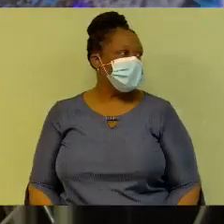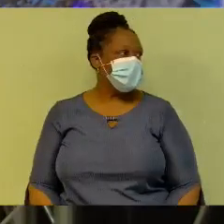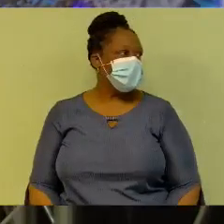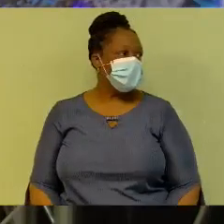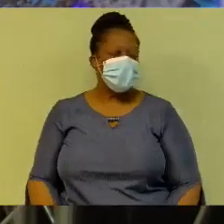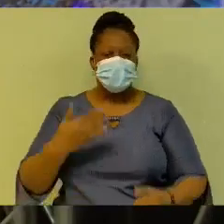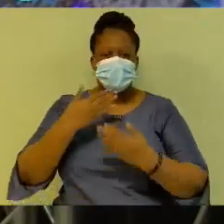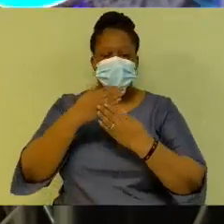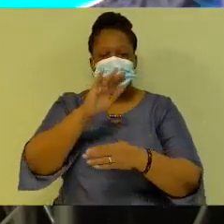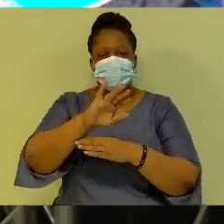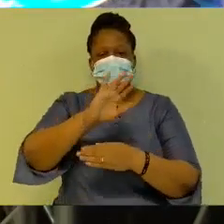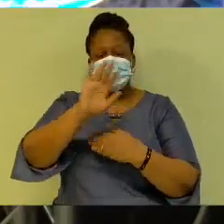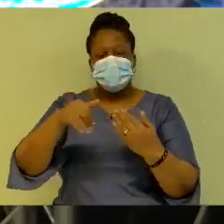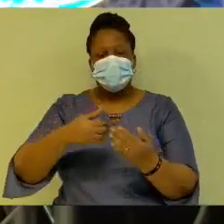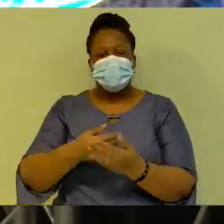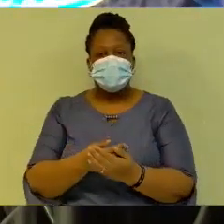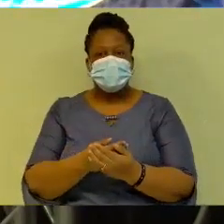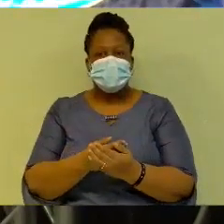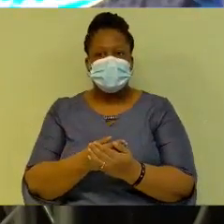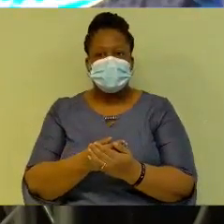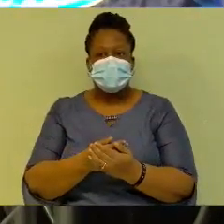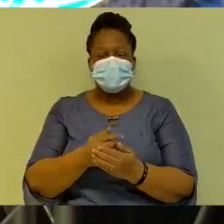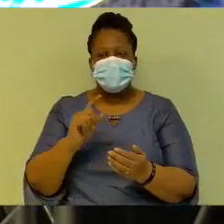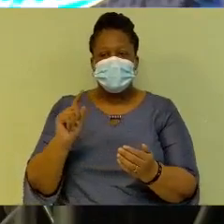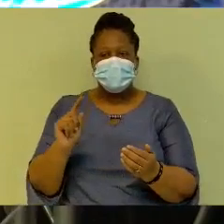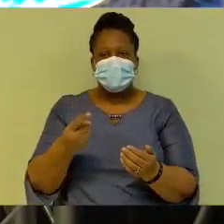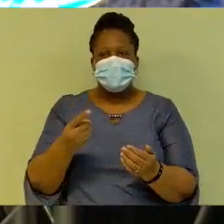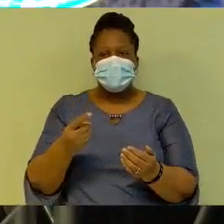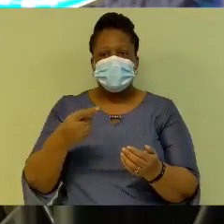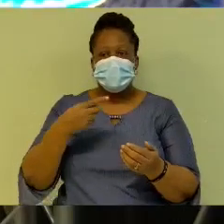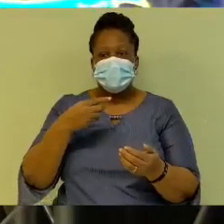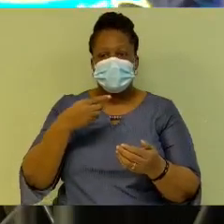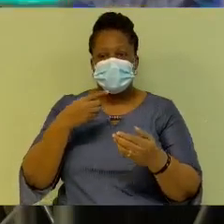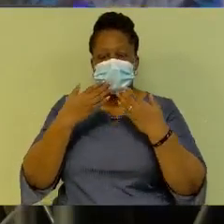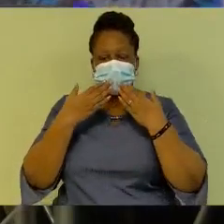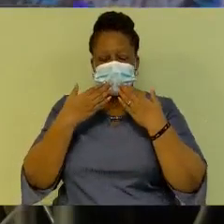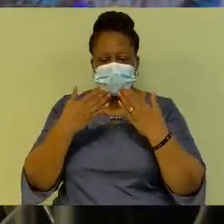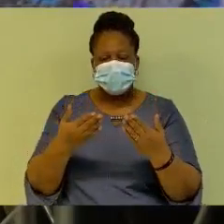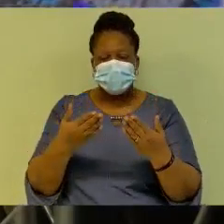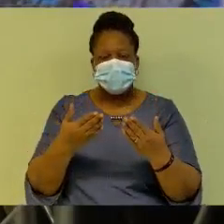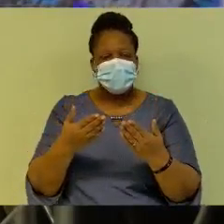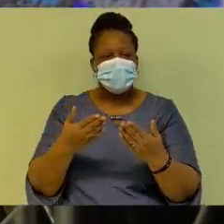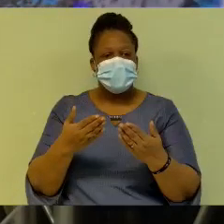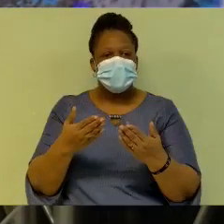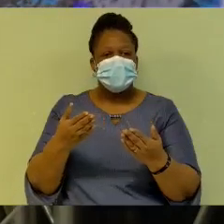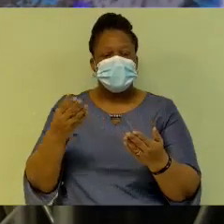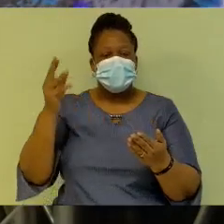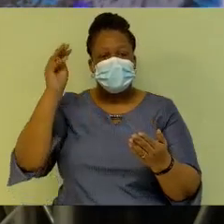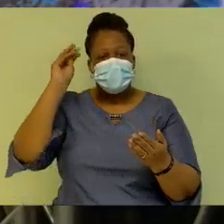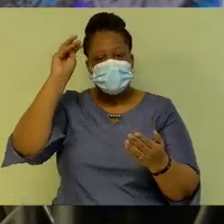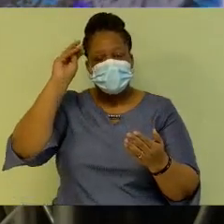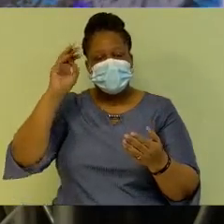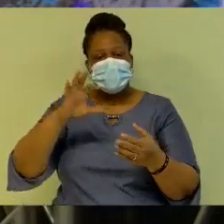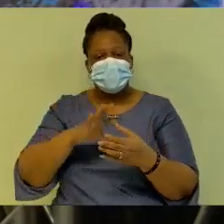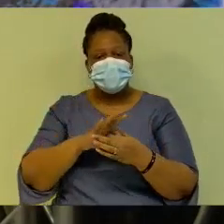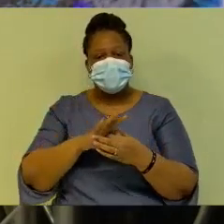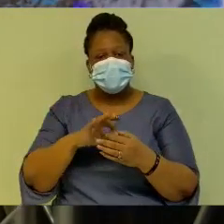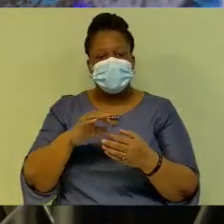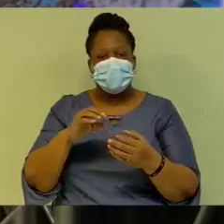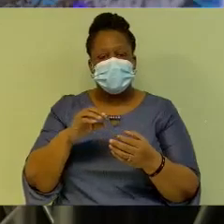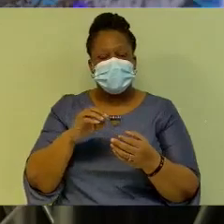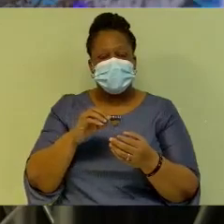Good evening, everyone. First of all, let me thank Honorable Minister Ms. Phipps, Dr.